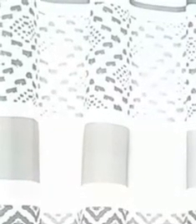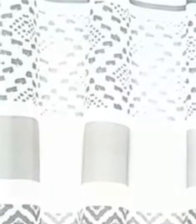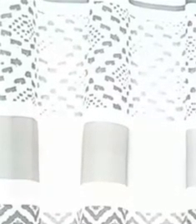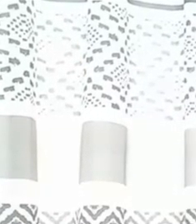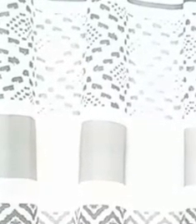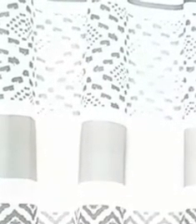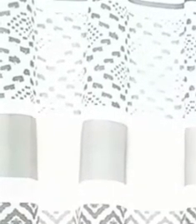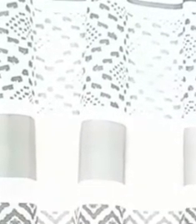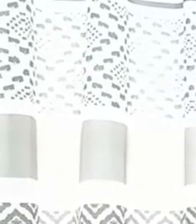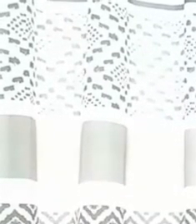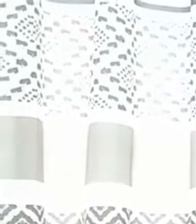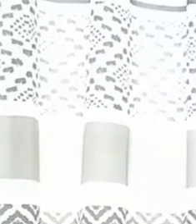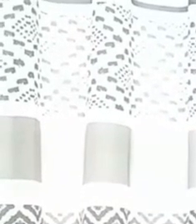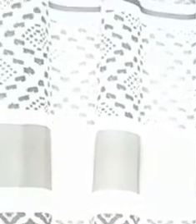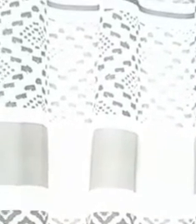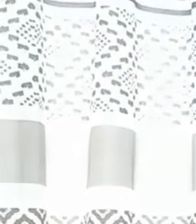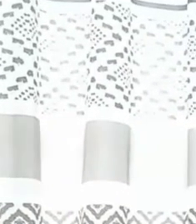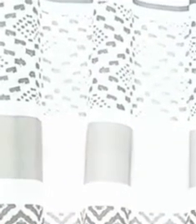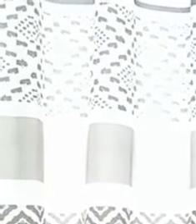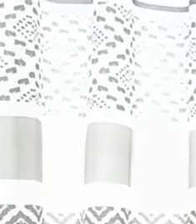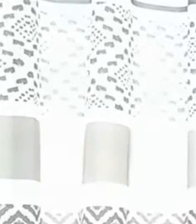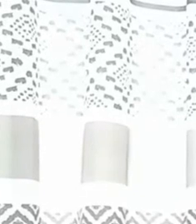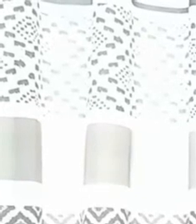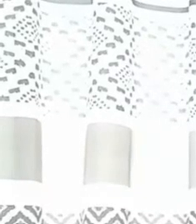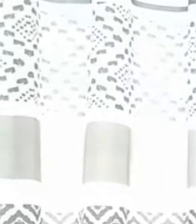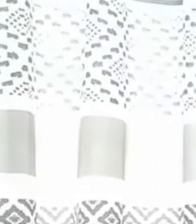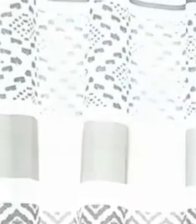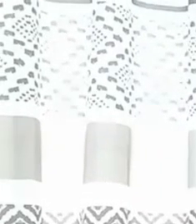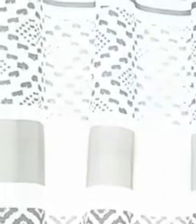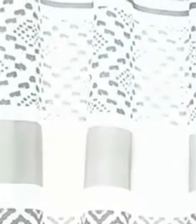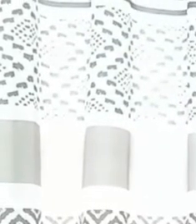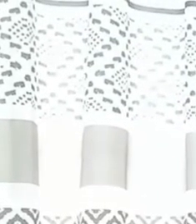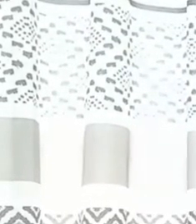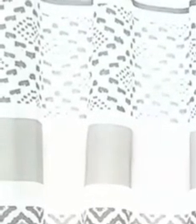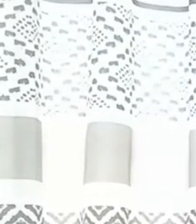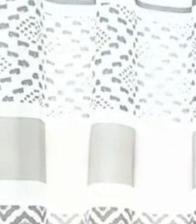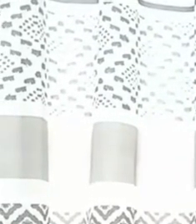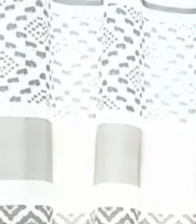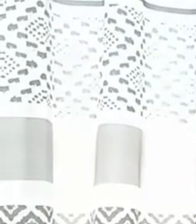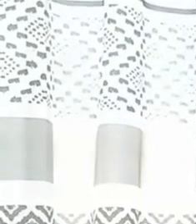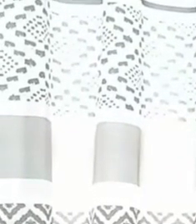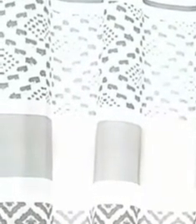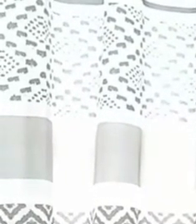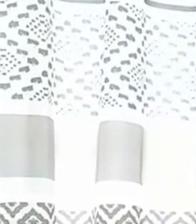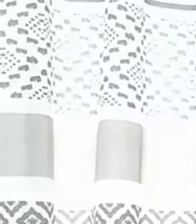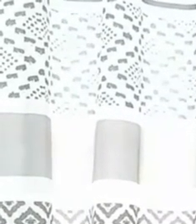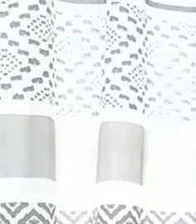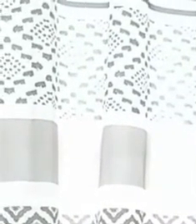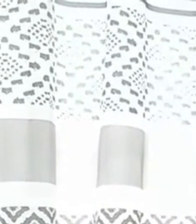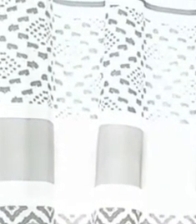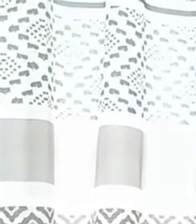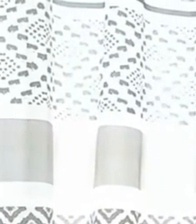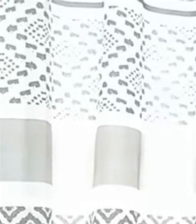very positive thing. Yes. And how do you feel about the work in the booklets? Do you feel it's good quality? Do you feel it's